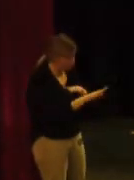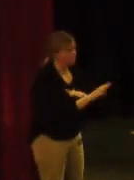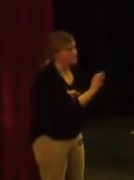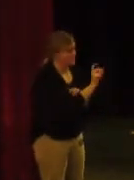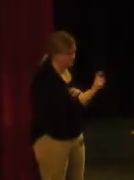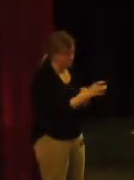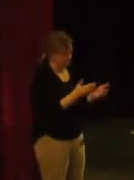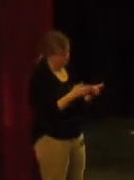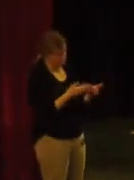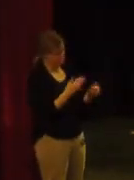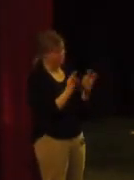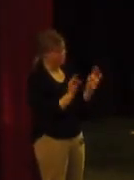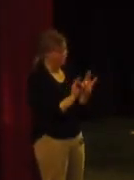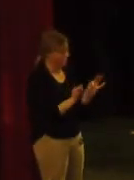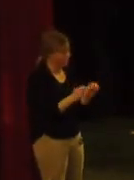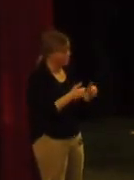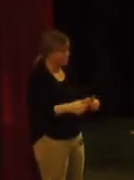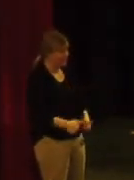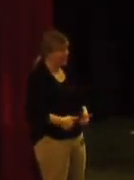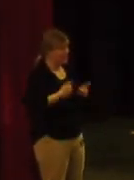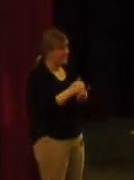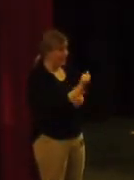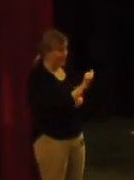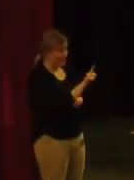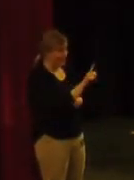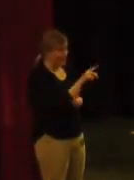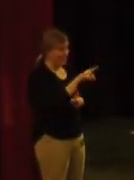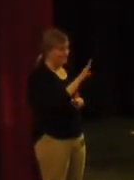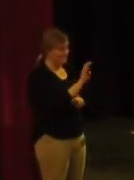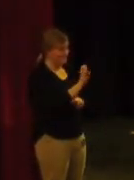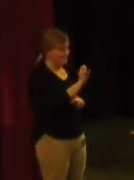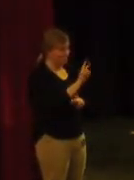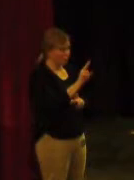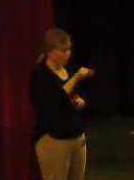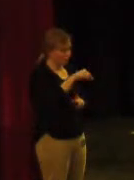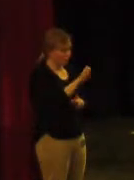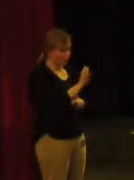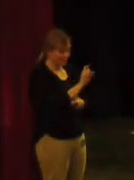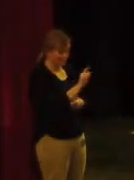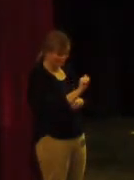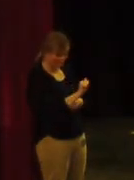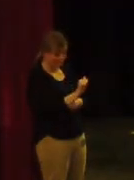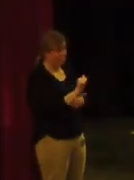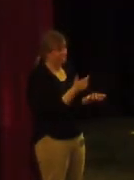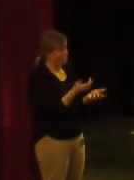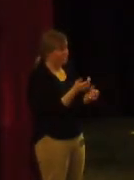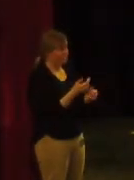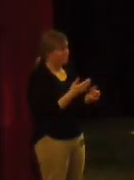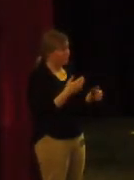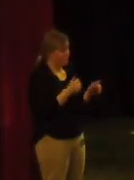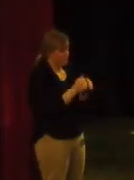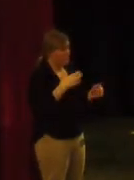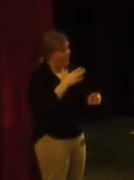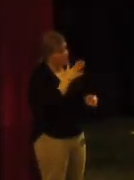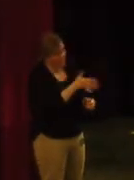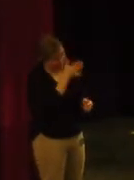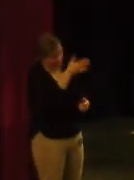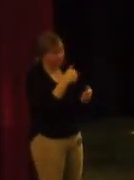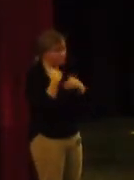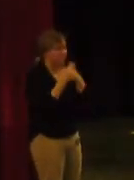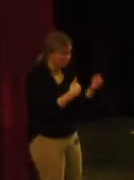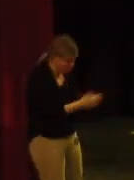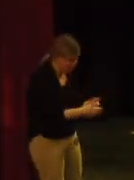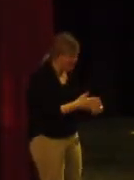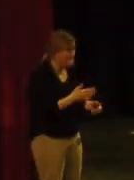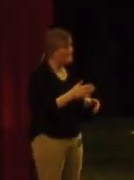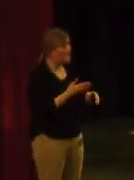of started up living in Albuquerque. And then eventually, my grandma grew up, met my grandpa, etc. So my